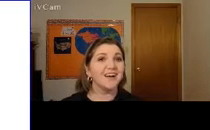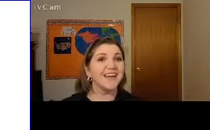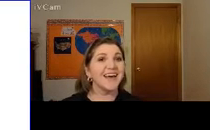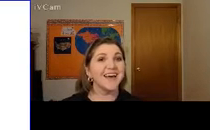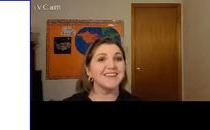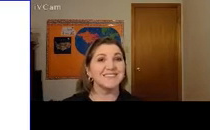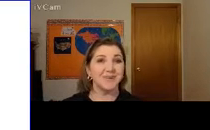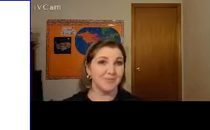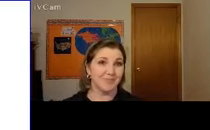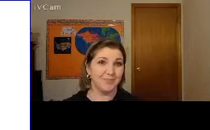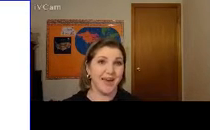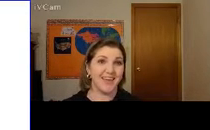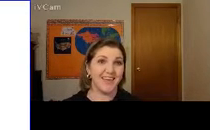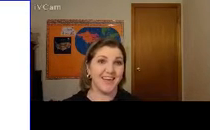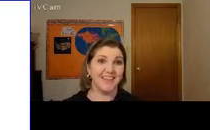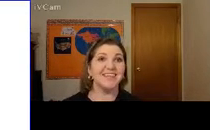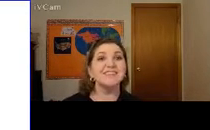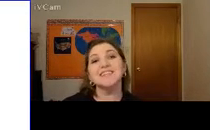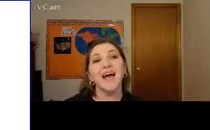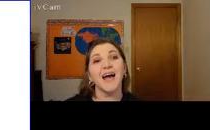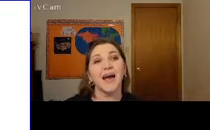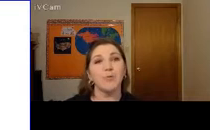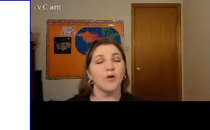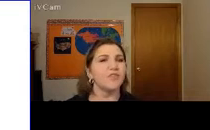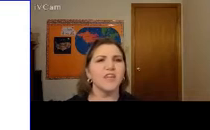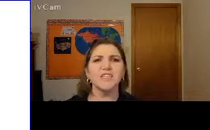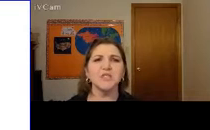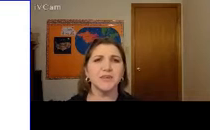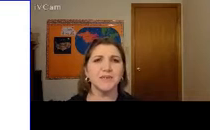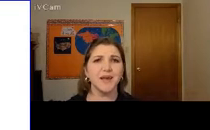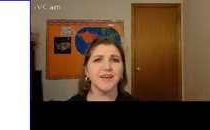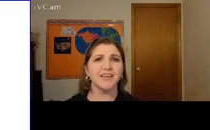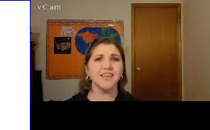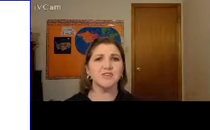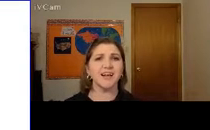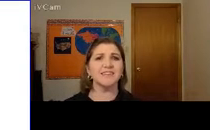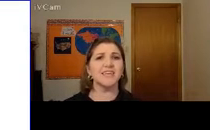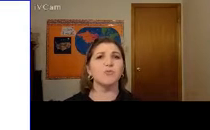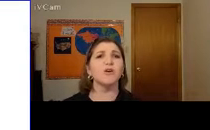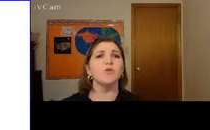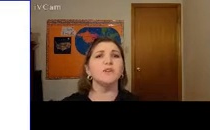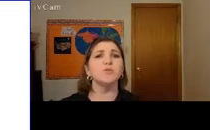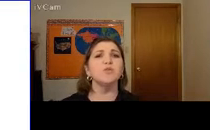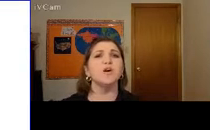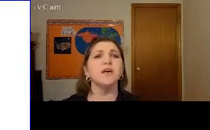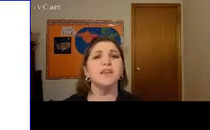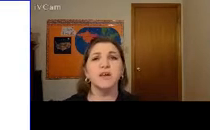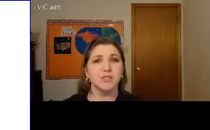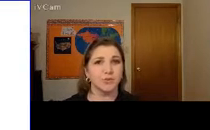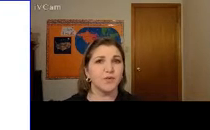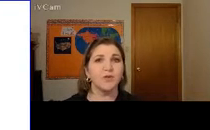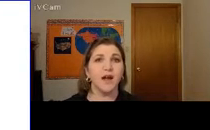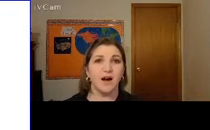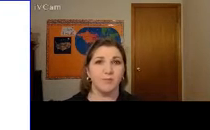All right, guys, back again. This time we're finished with comparing and contrasting, and we are going to move on